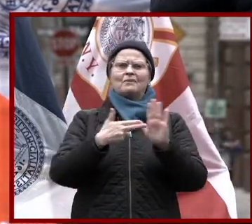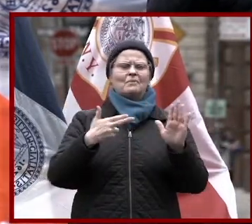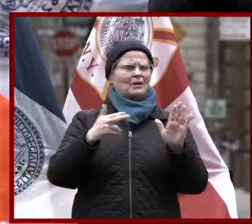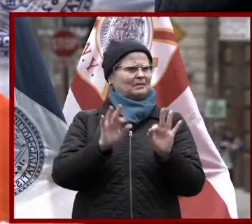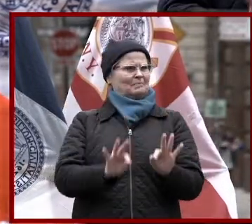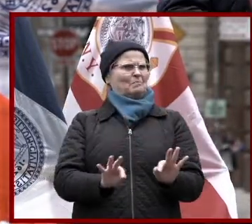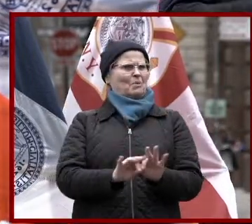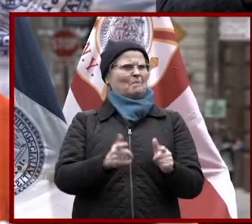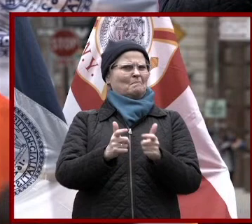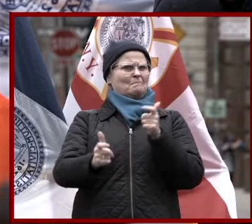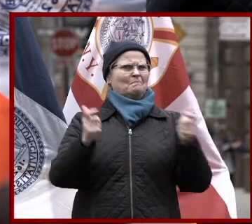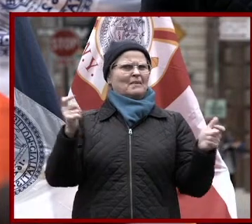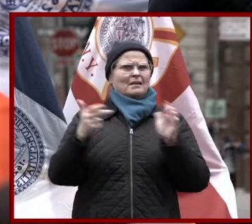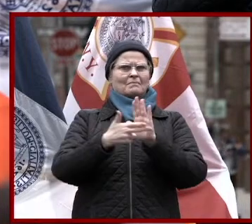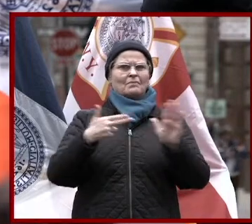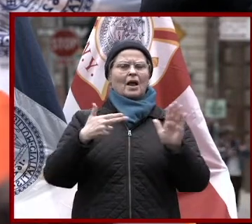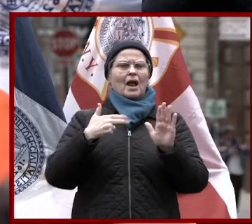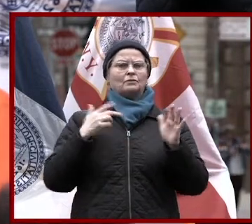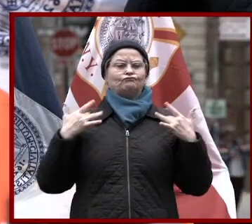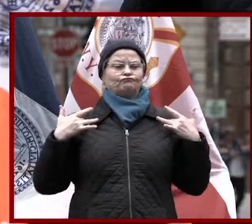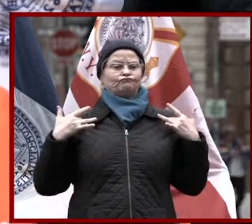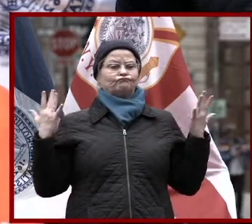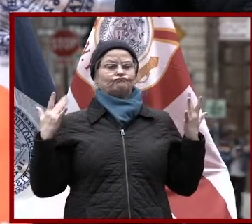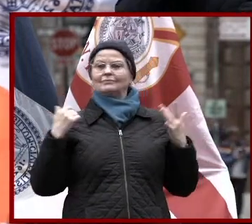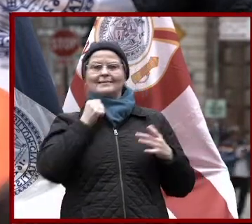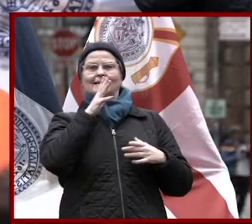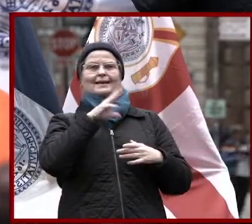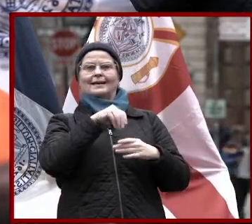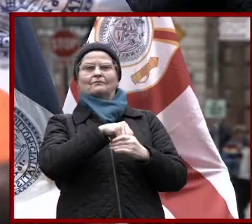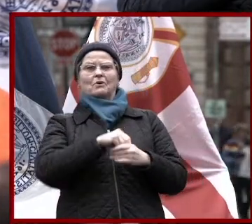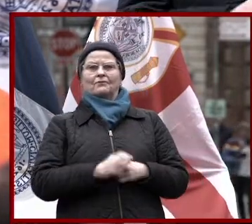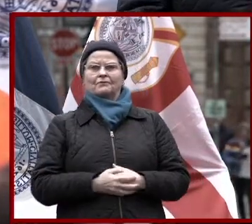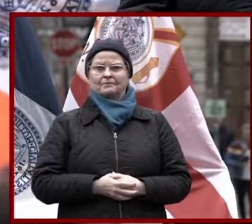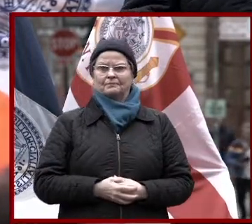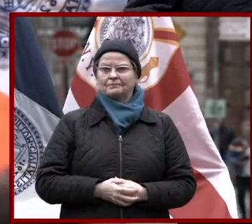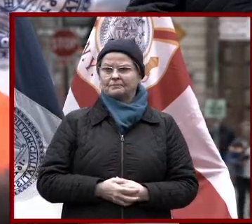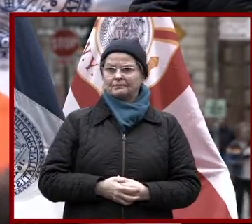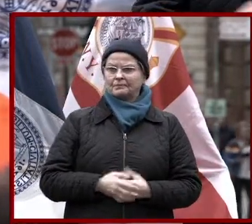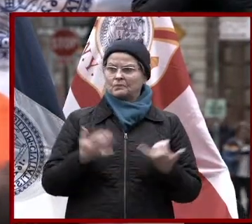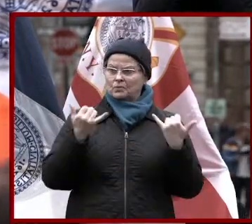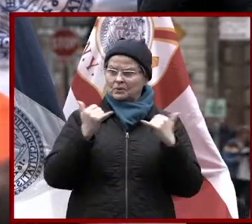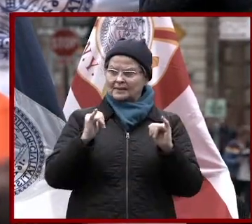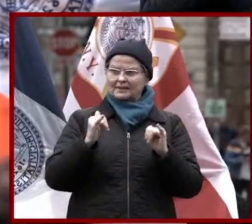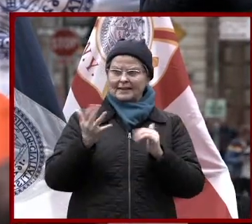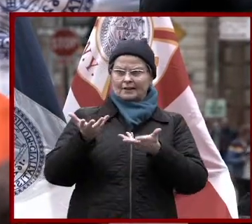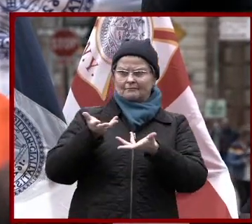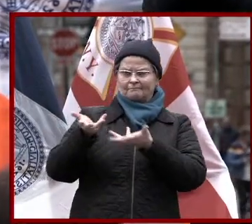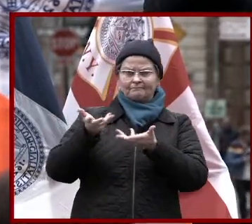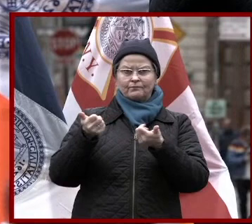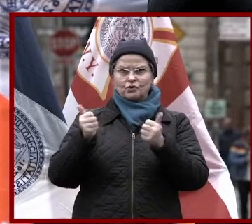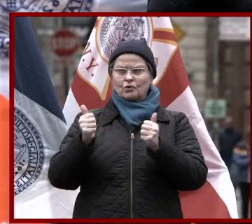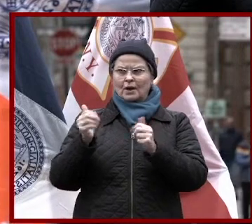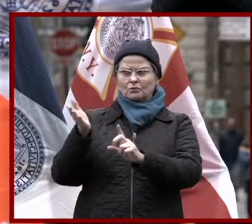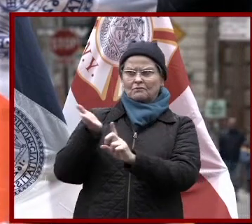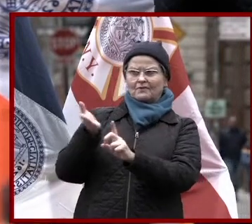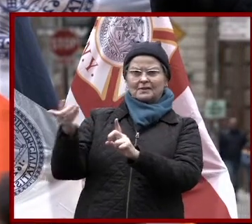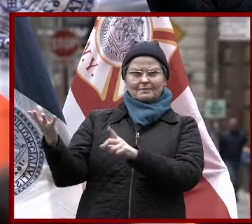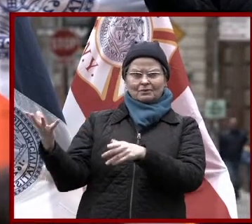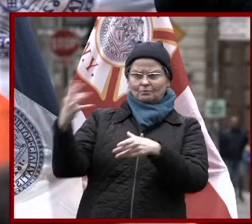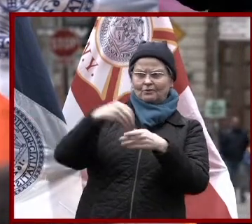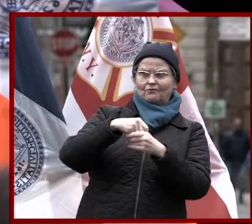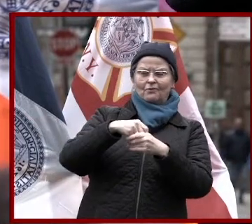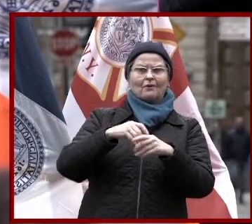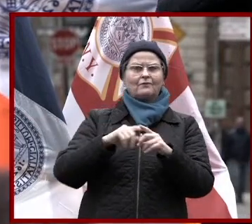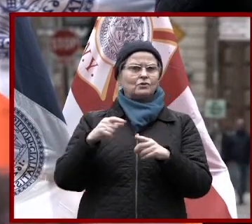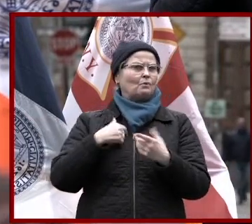brands in this country, did not sign on to the Bangladesh Accord. And we are still working with them, trying to do what we can. So I want